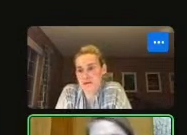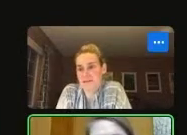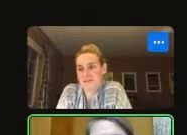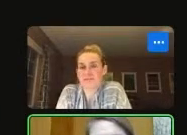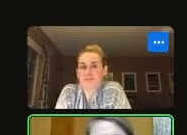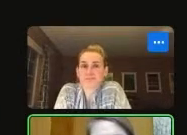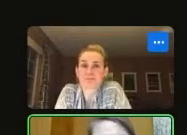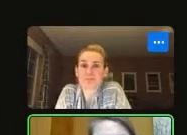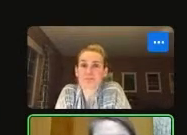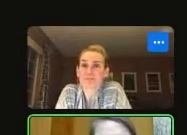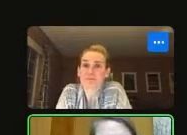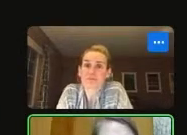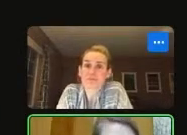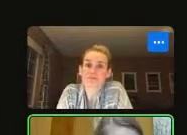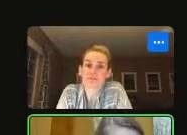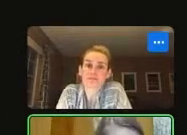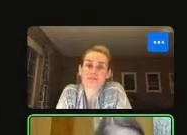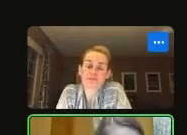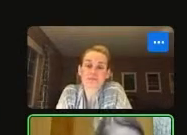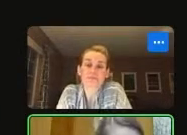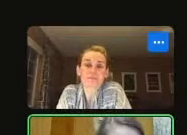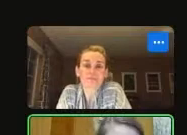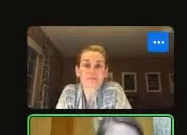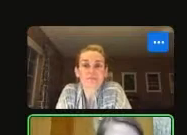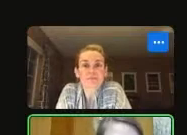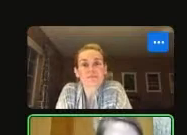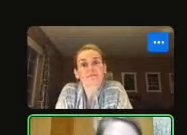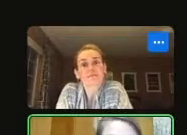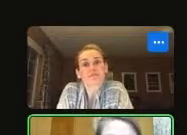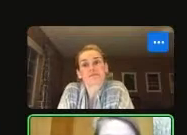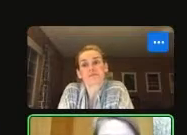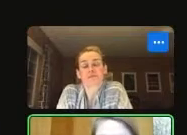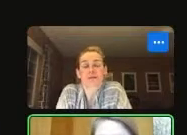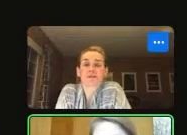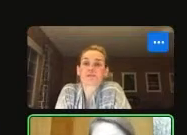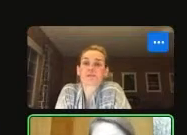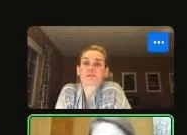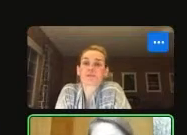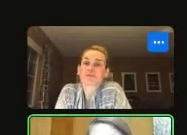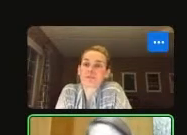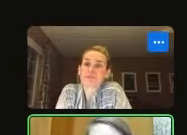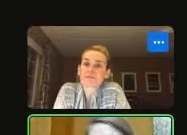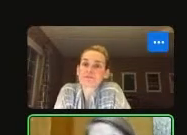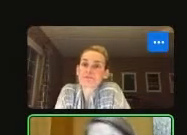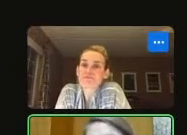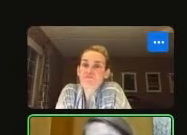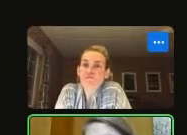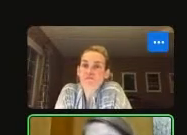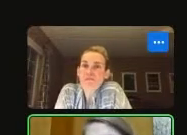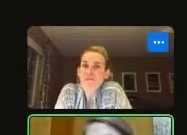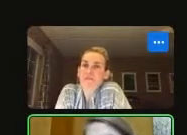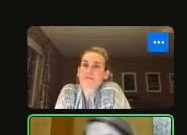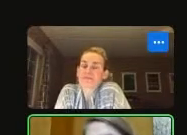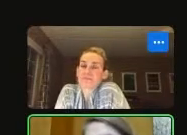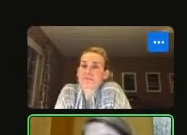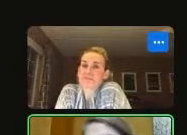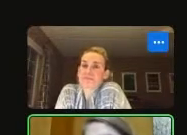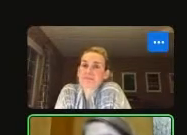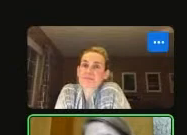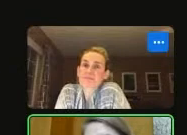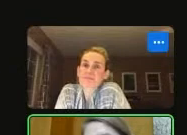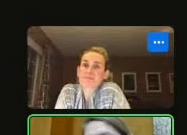Homeless Alliance about current and aspirational beds. As we were discussing, we're struggling